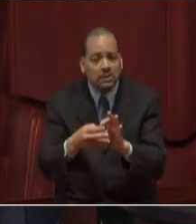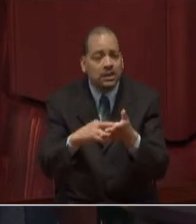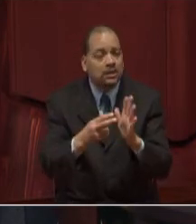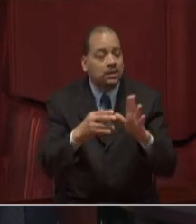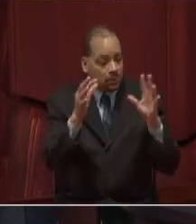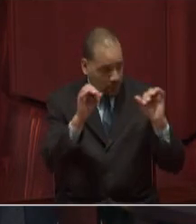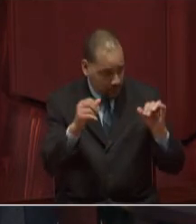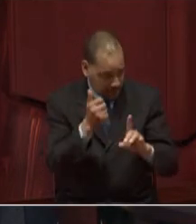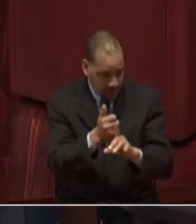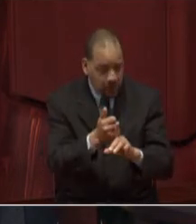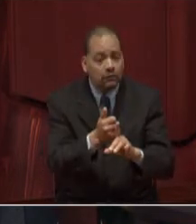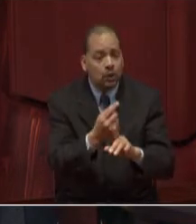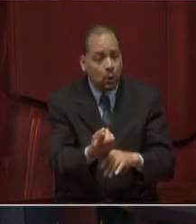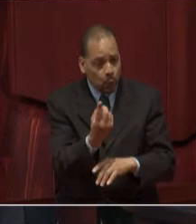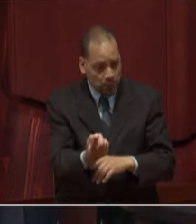keenly